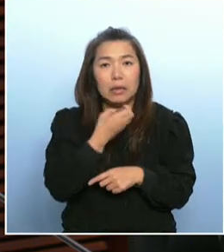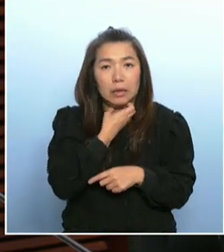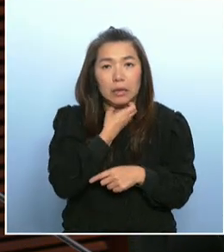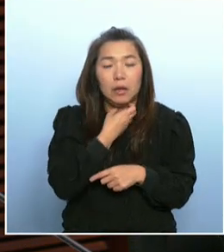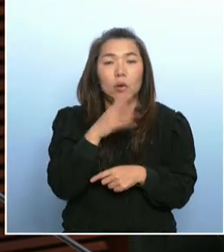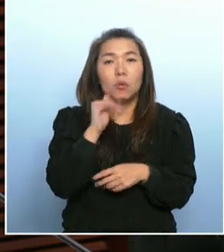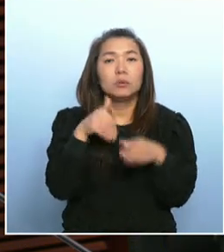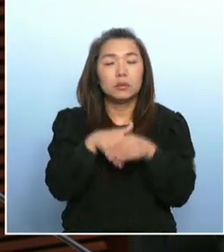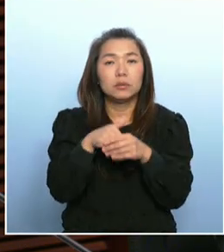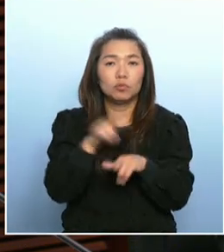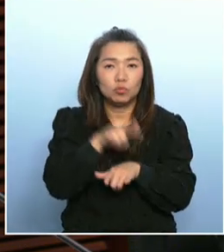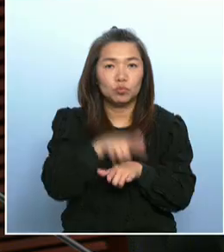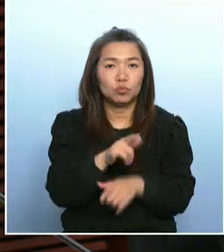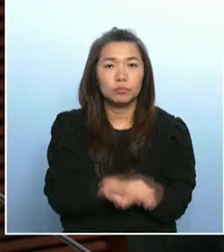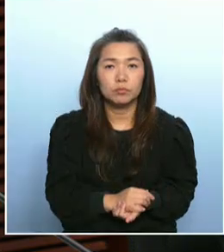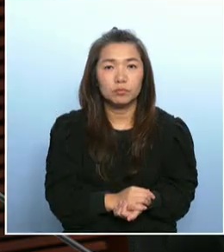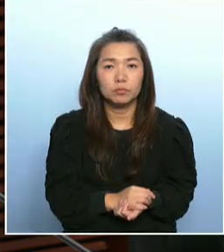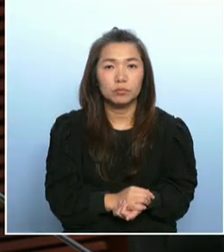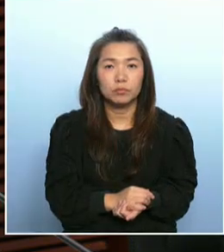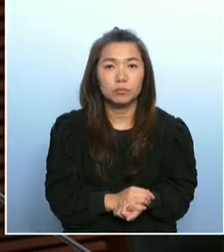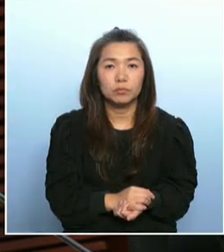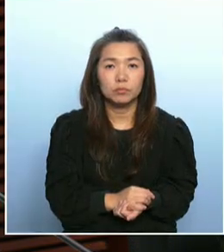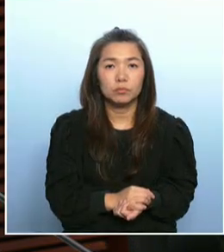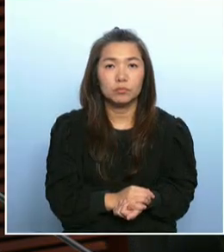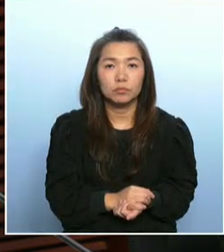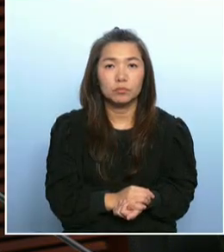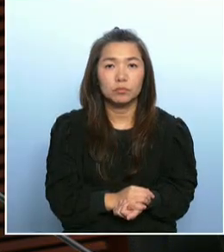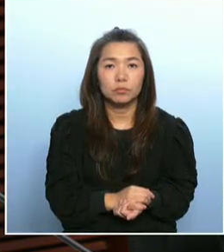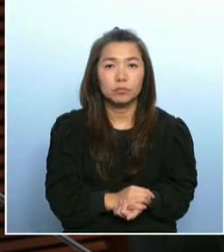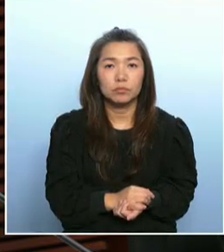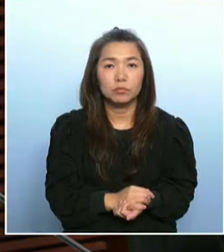For carers without financial means, they can apply for CSSA scheme.